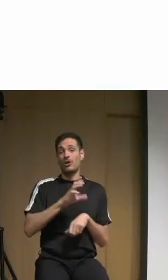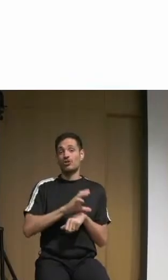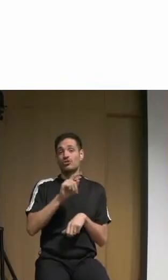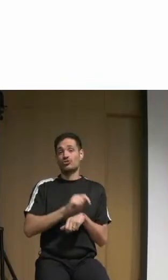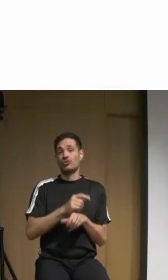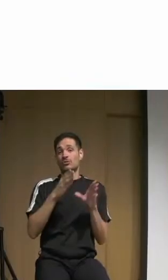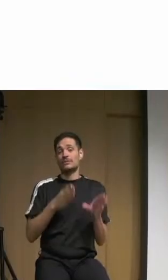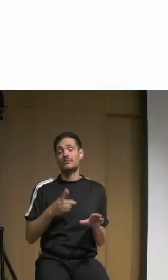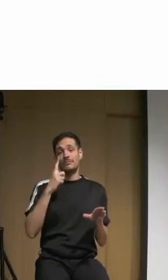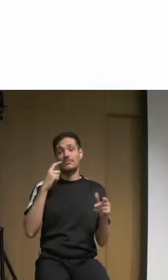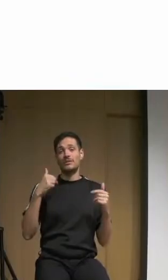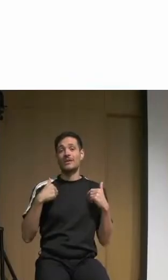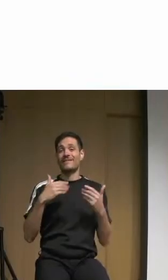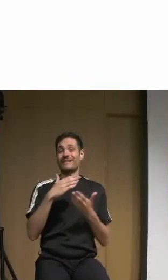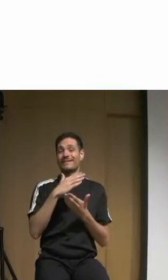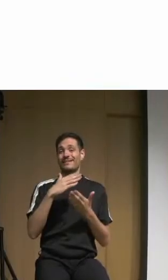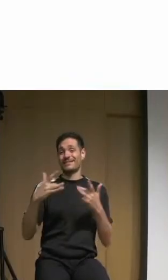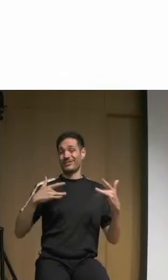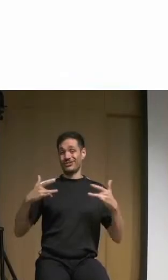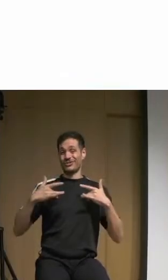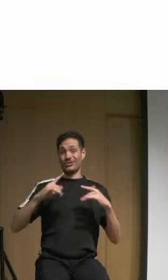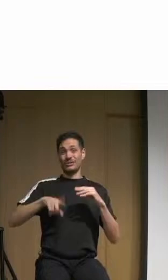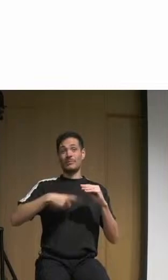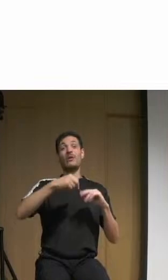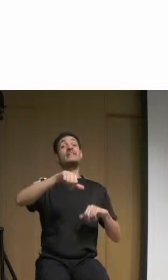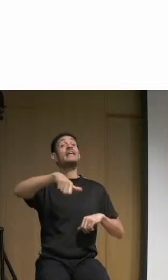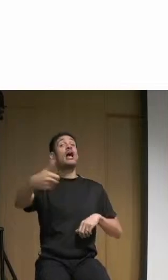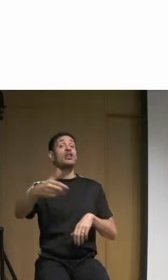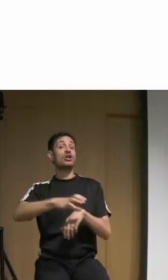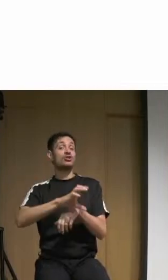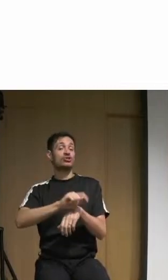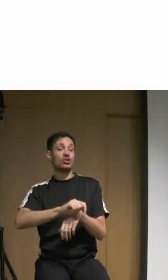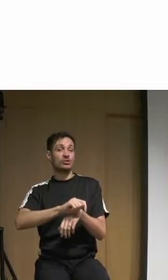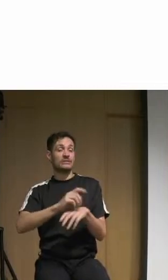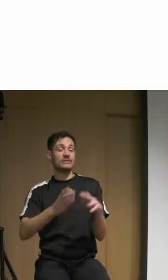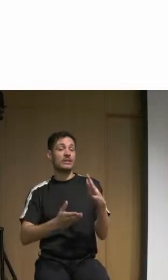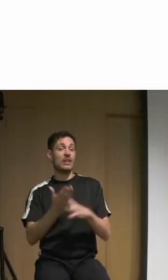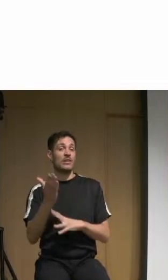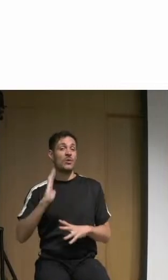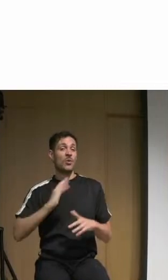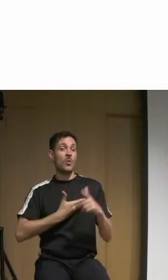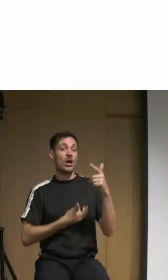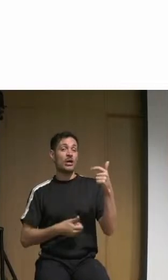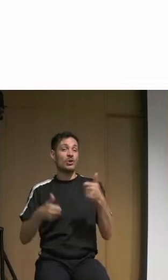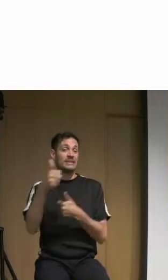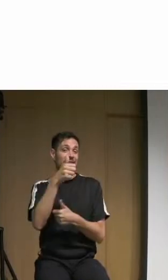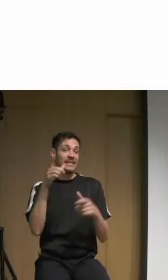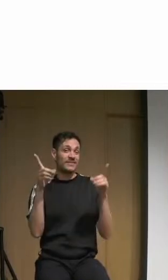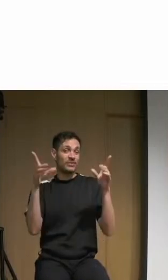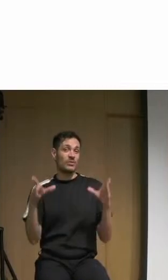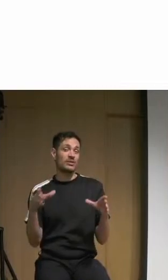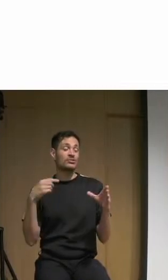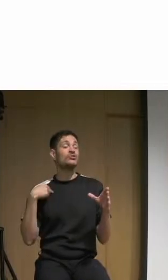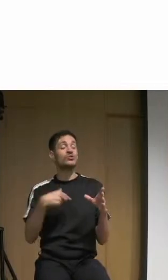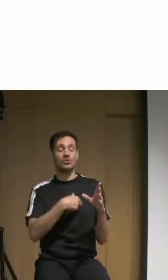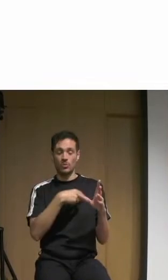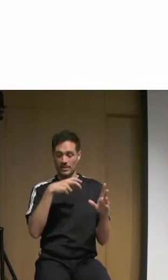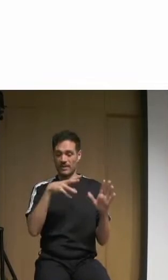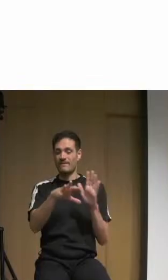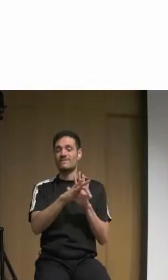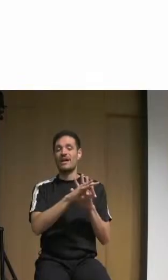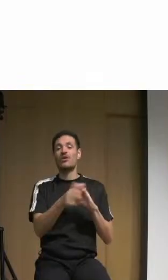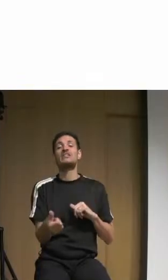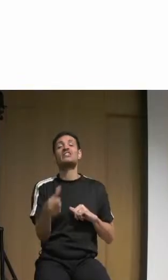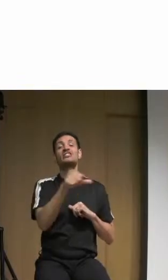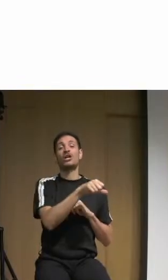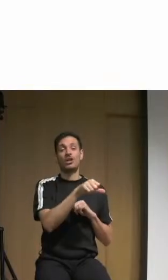concerns about the other consultant that came through the process through our executive director, and so we found another consultant that was just a